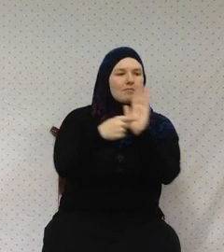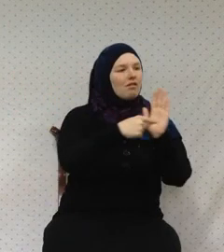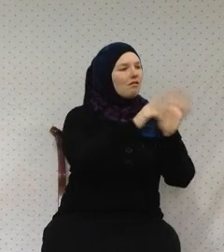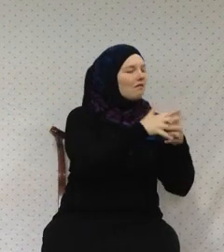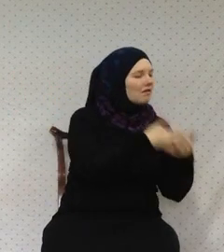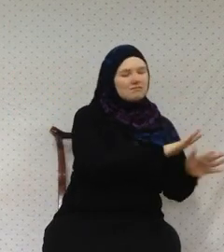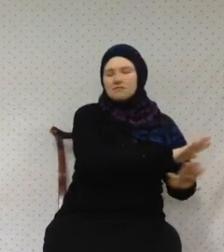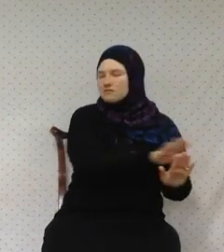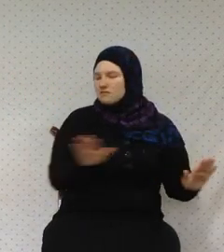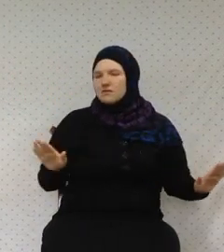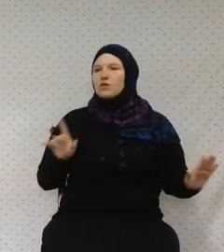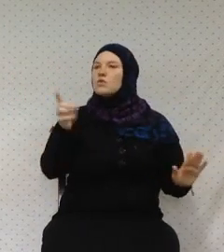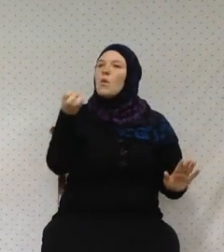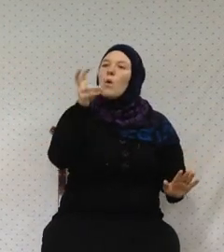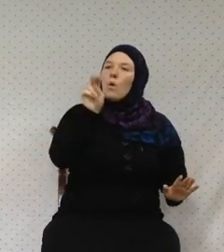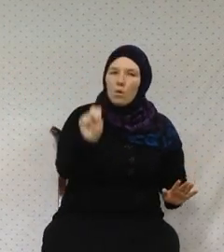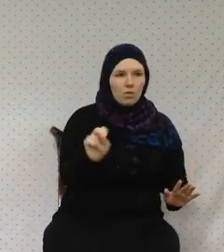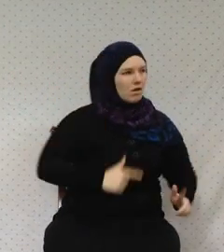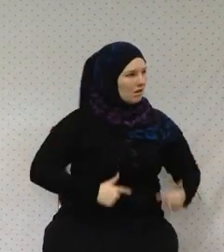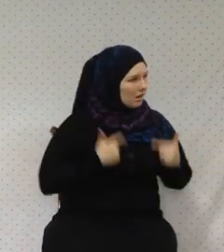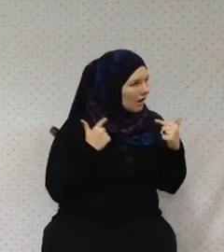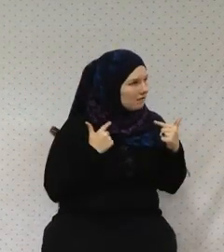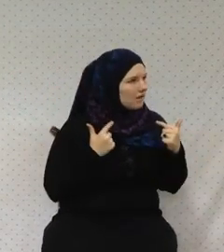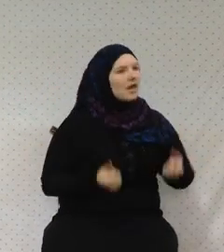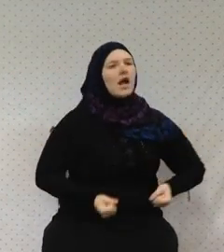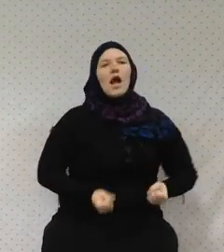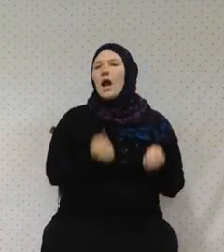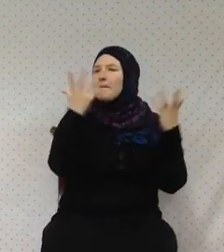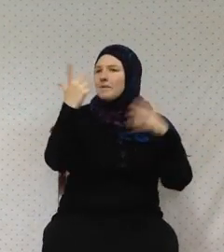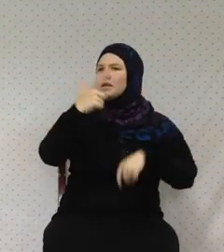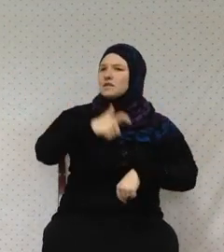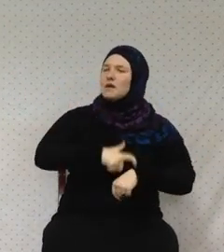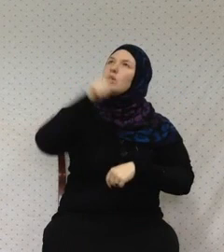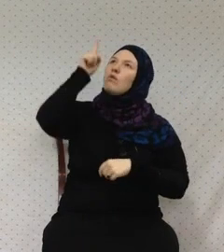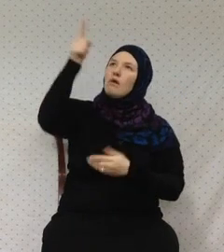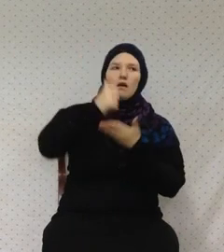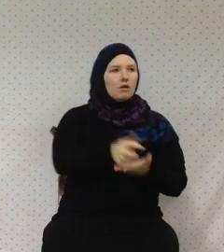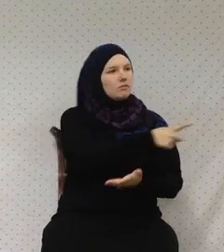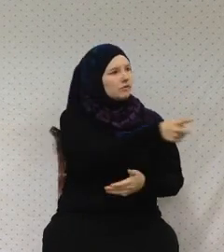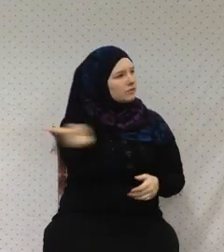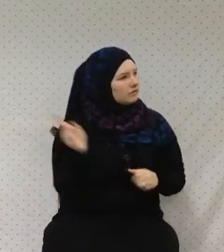life. How much and how many times did Allah pick you up?